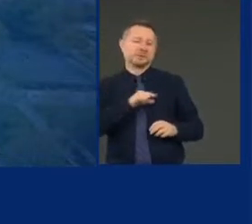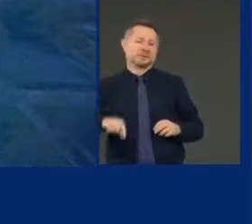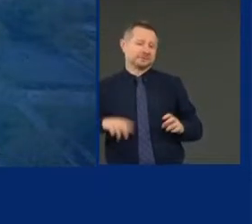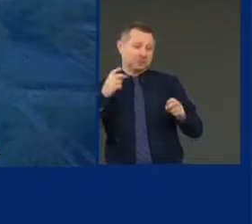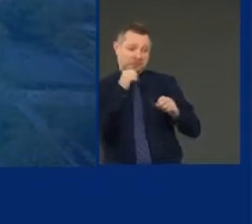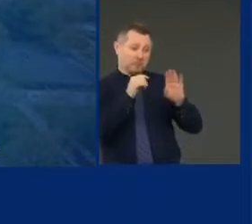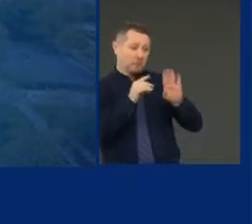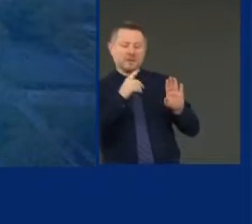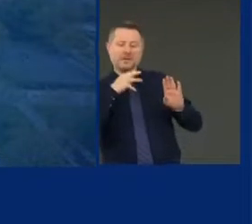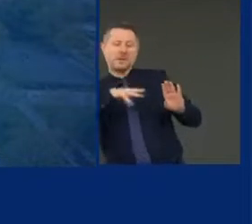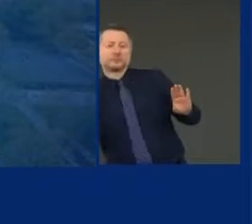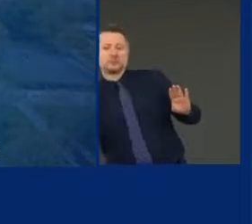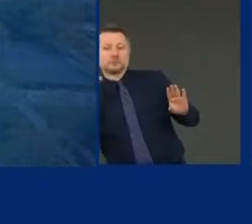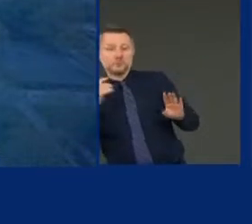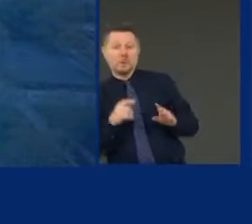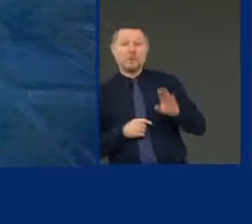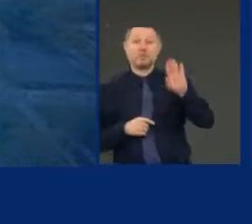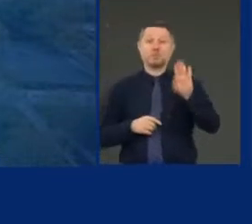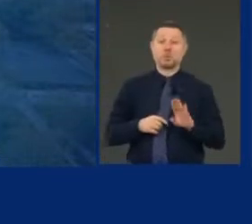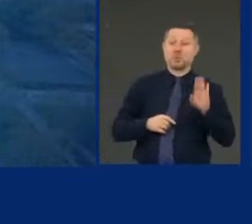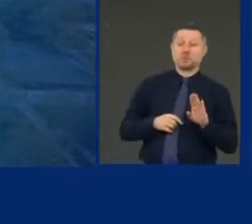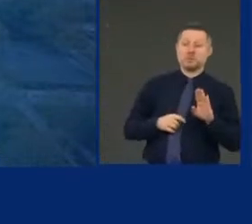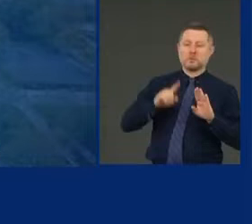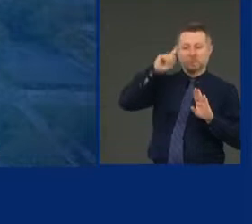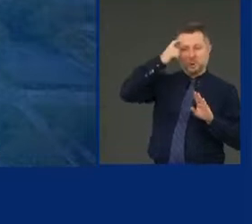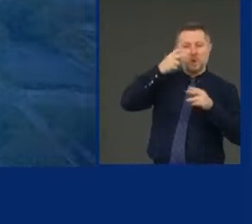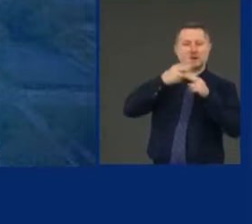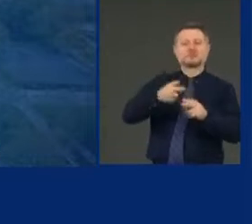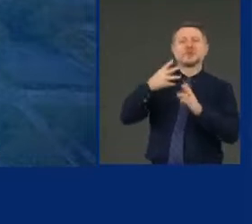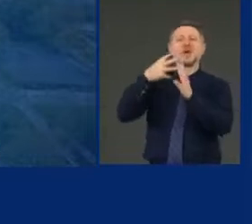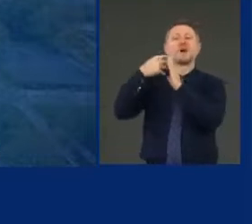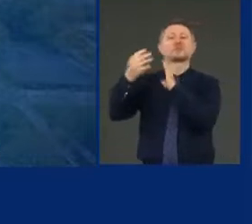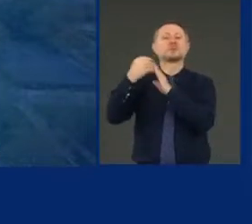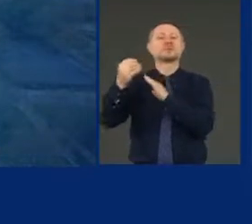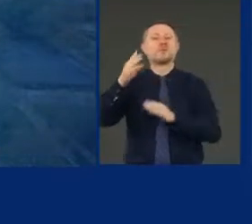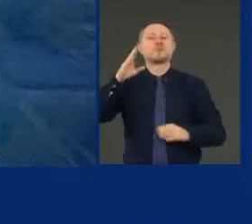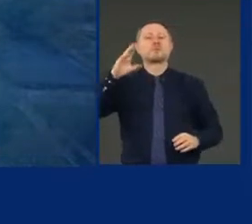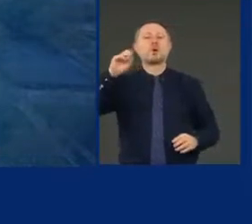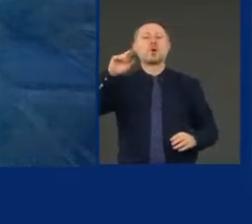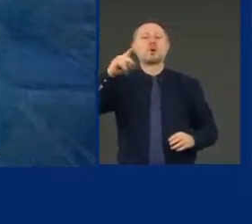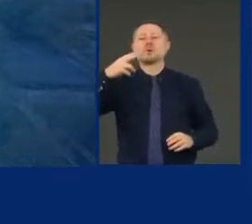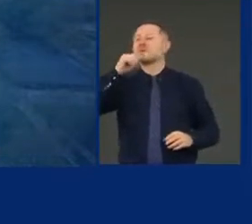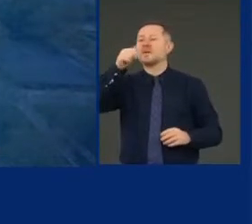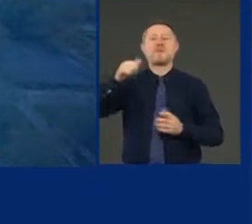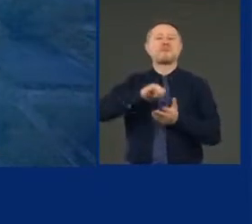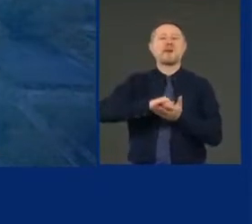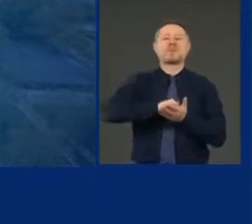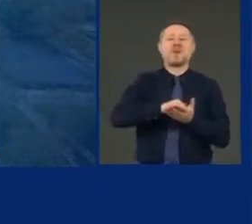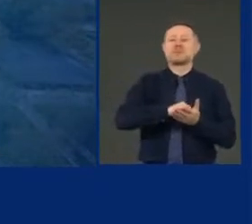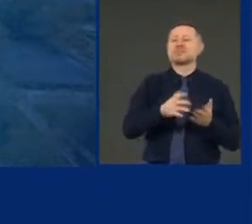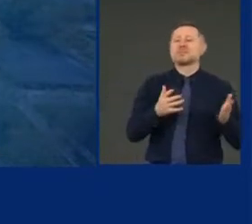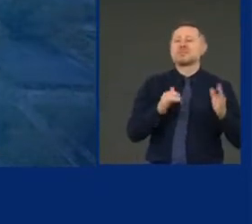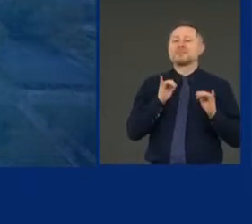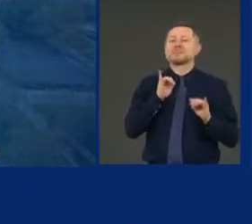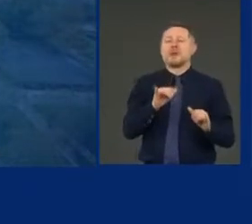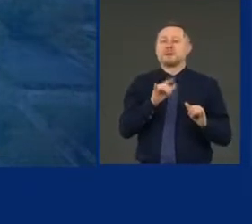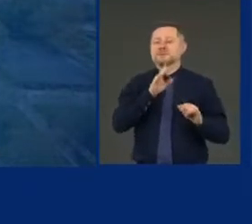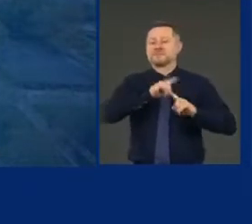boroughs. You're not in Manhattan, so you are an outer borough, which had all sorts of ramifications. But